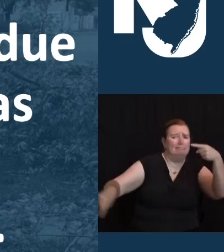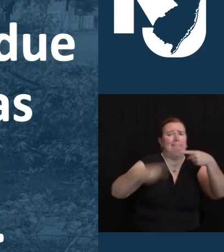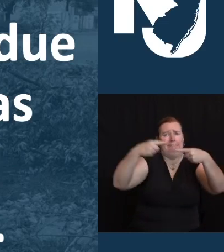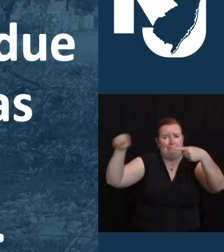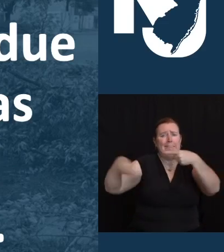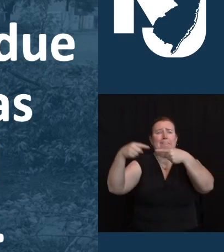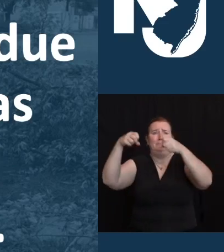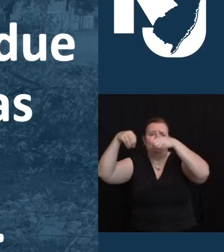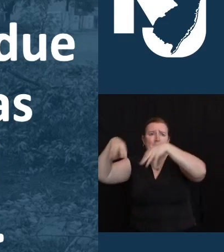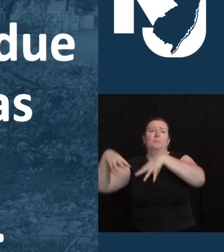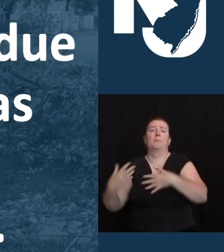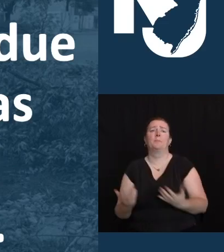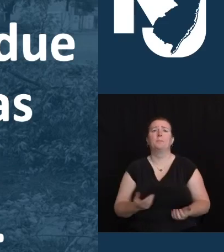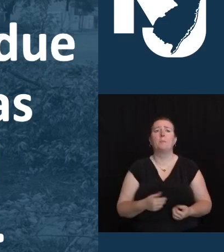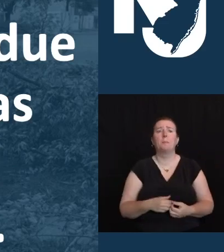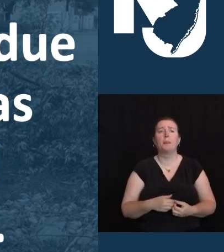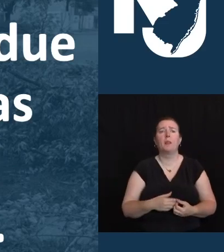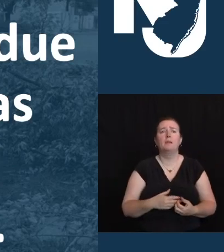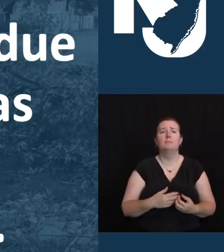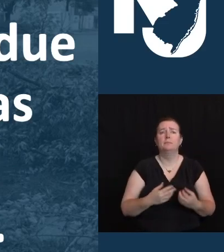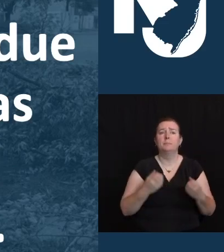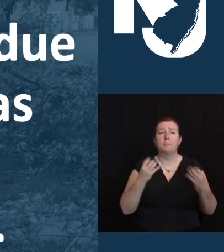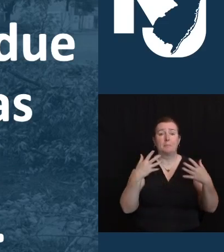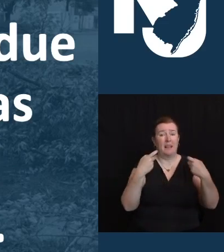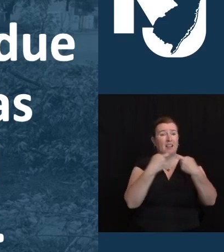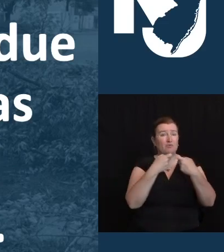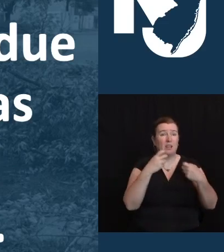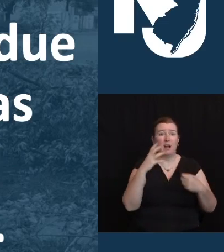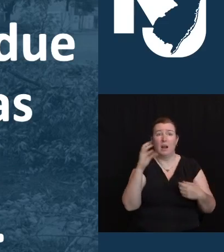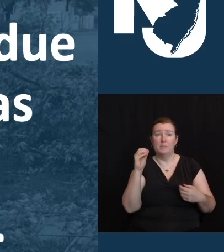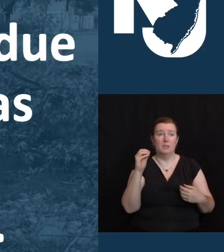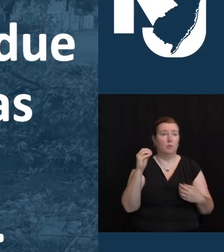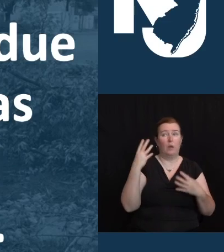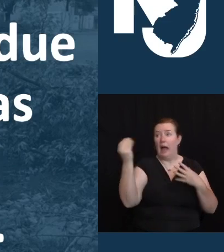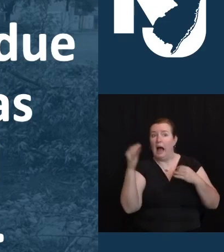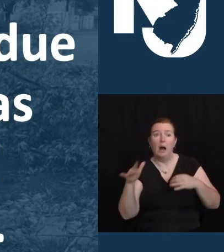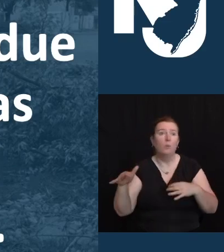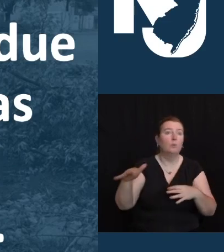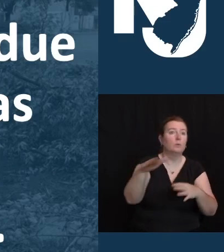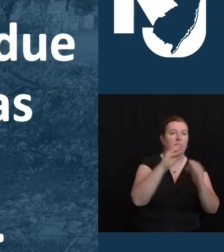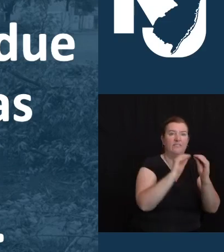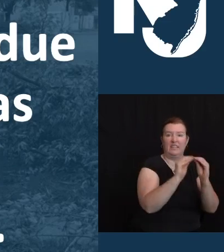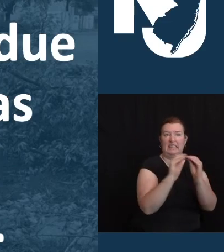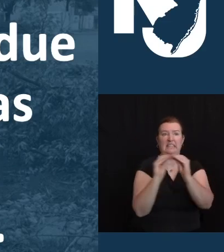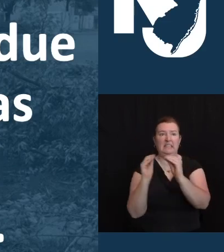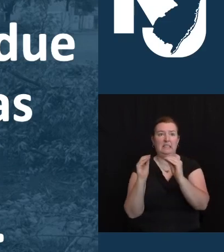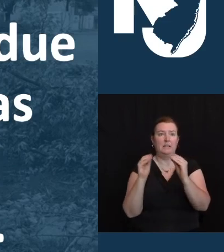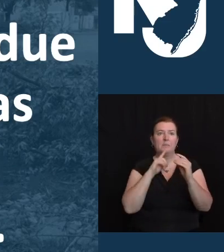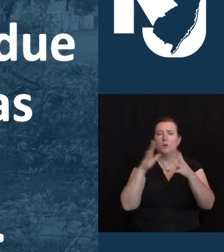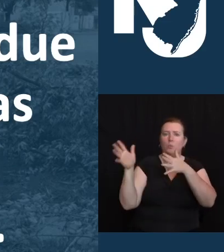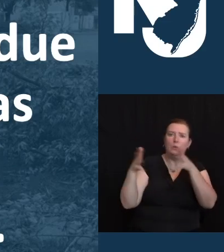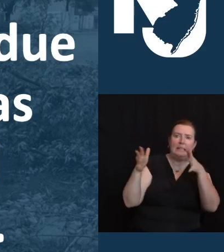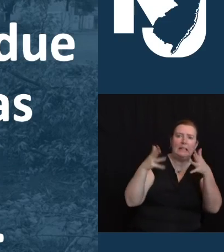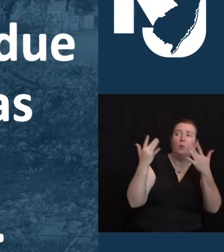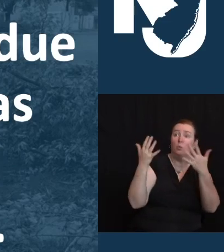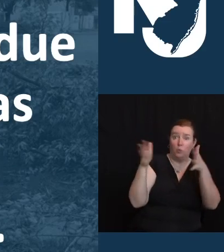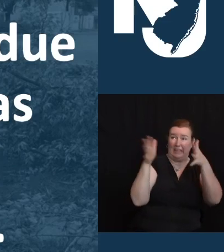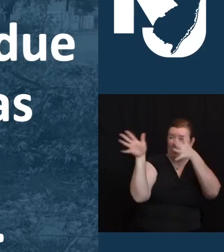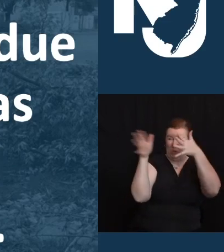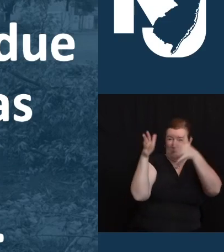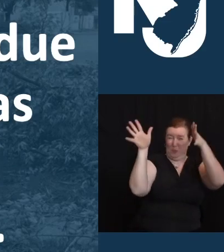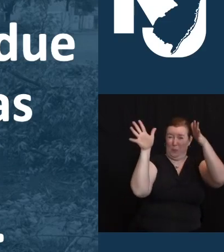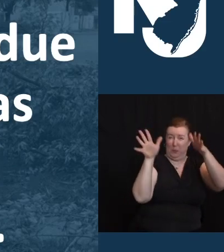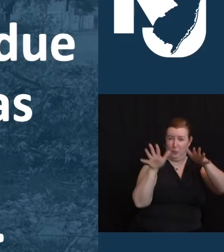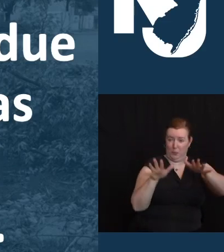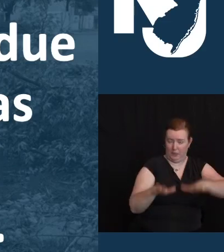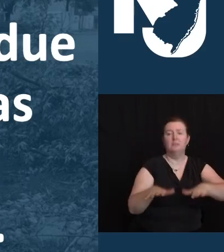us of this, as they wanted to yesterday because the storm's sustained winds made it hazardous for them to do so. So you